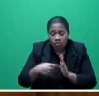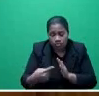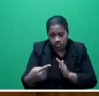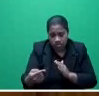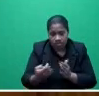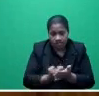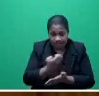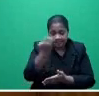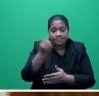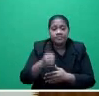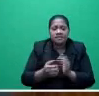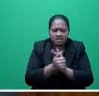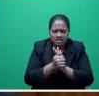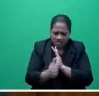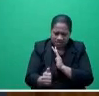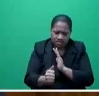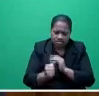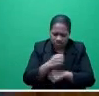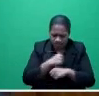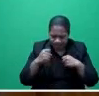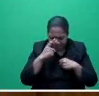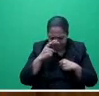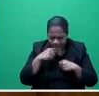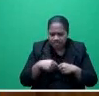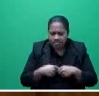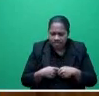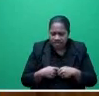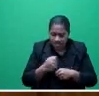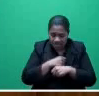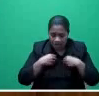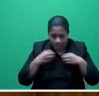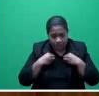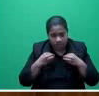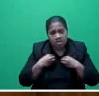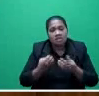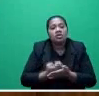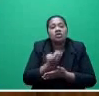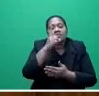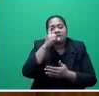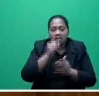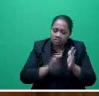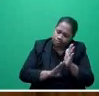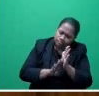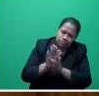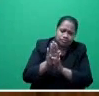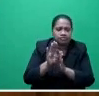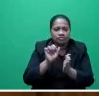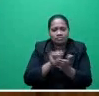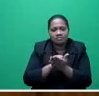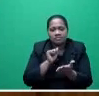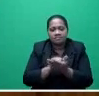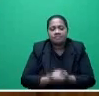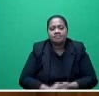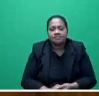upgrading the skills of our people and transforming our business, the economy can recover more strongly. I